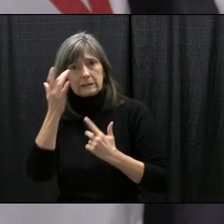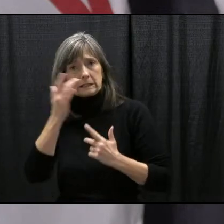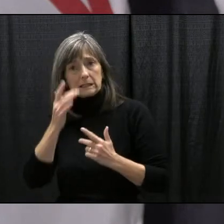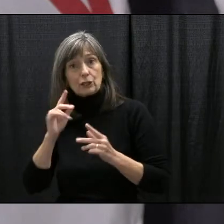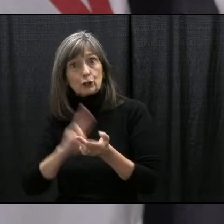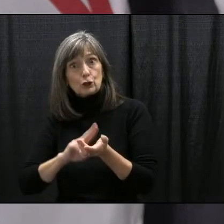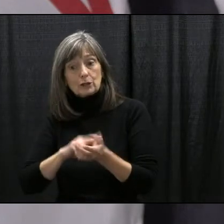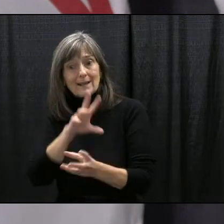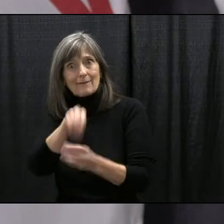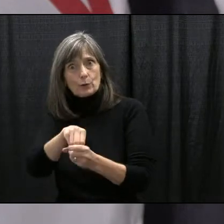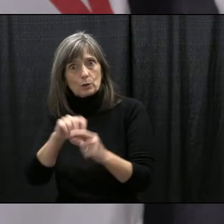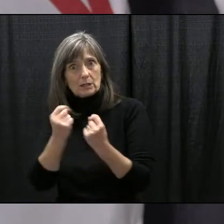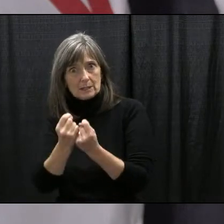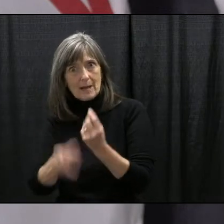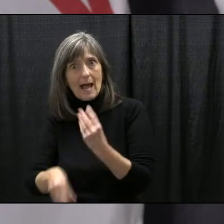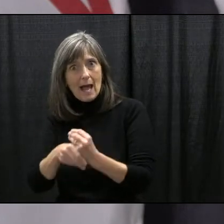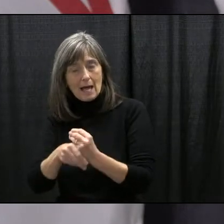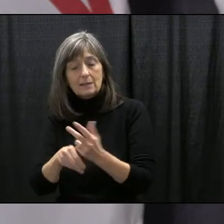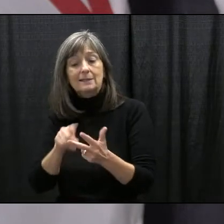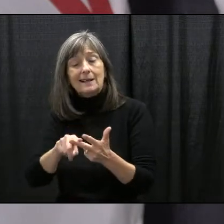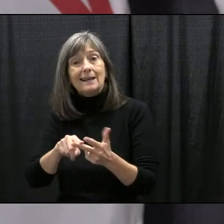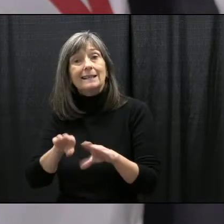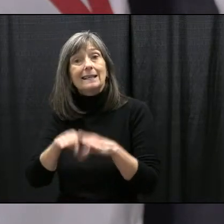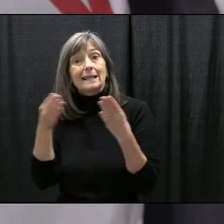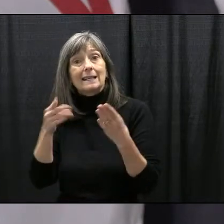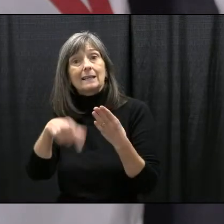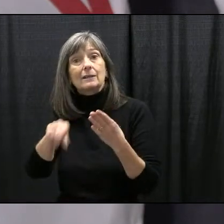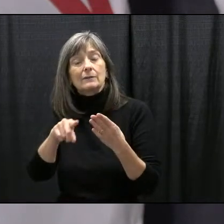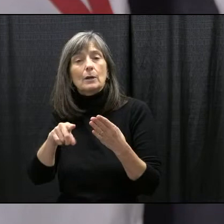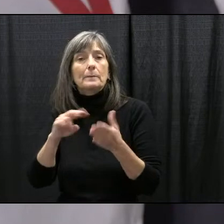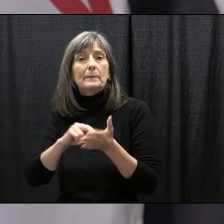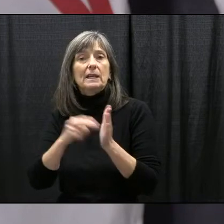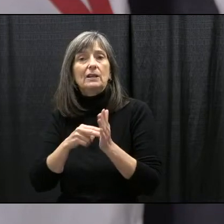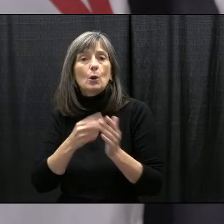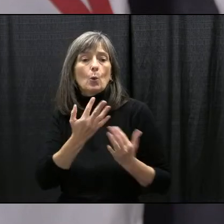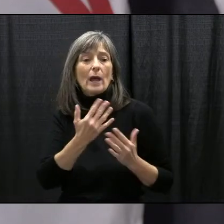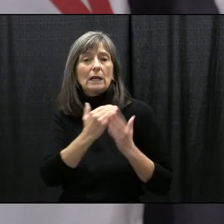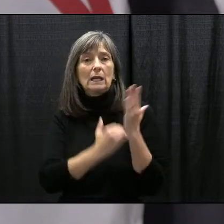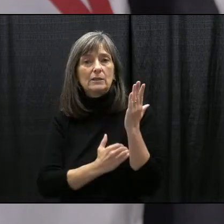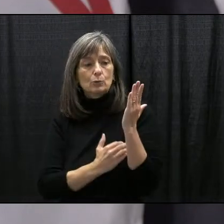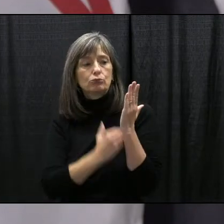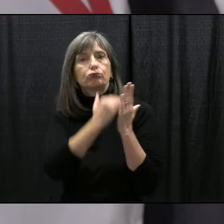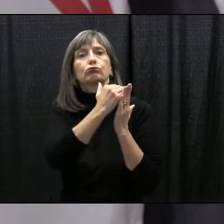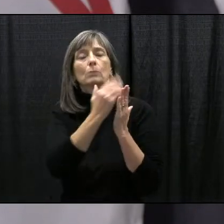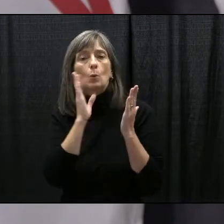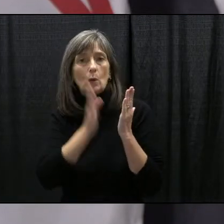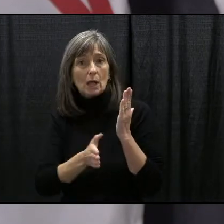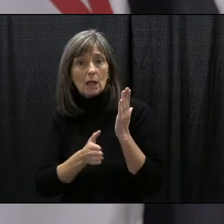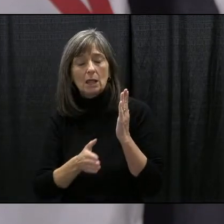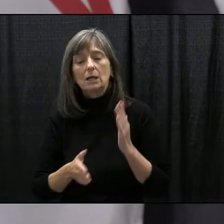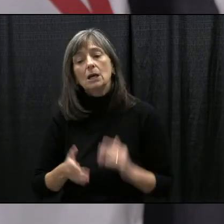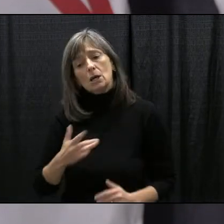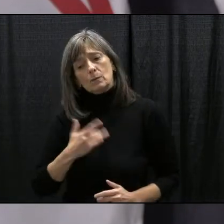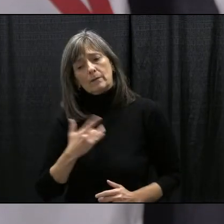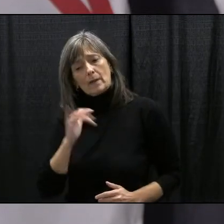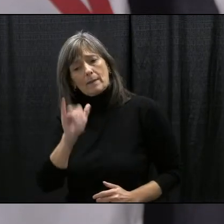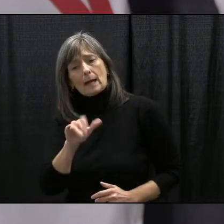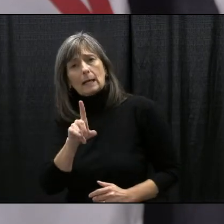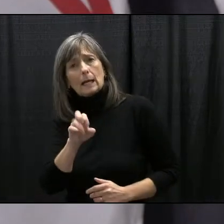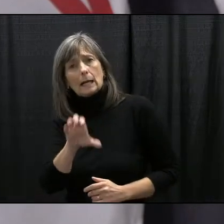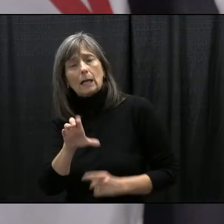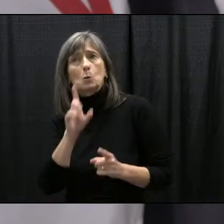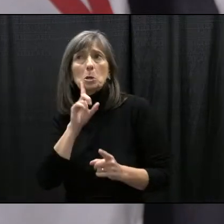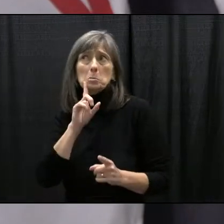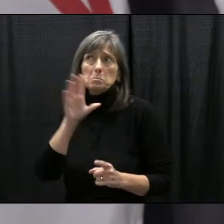to the team, will allow that clinic to reopen its waitlist. It is anticipated that the clinic will be able to accept up